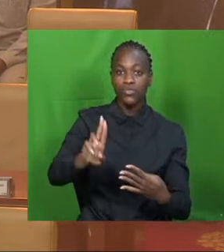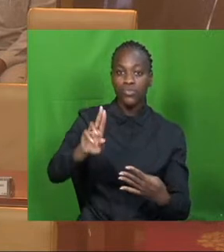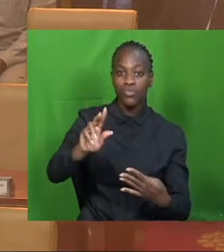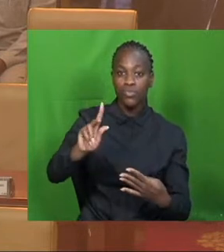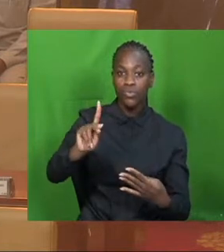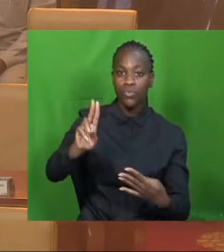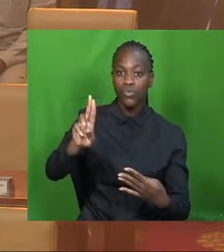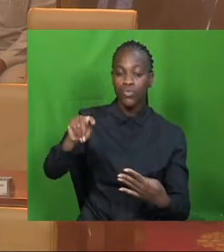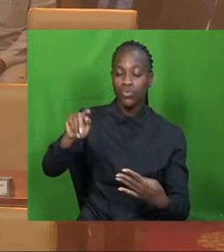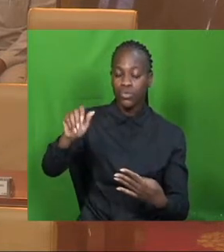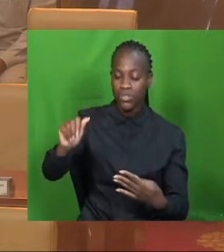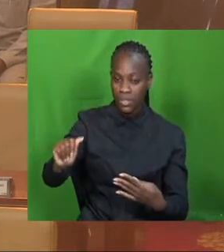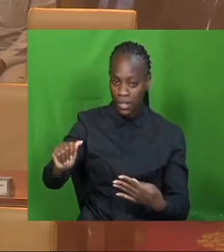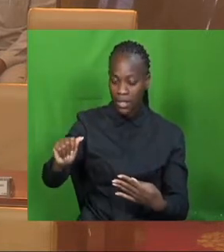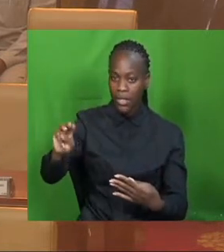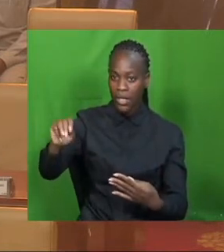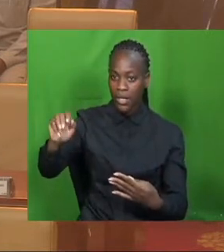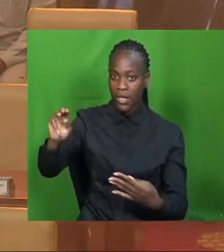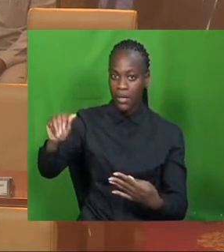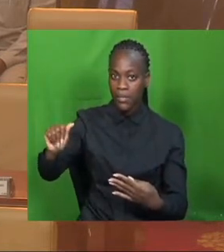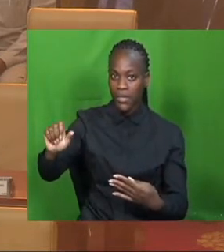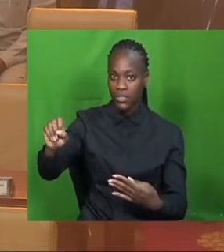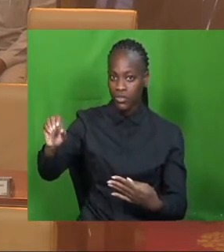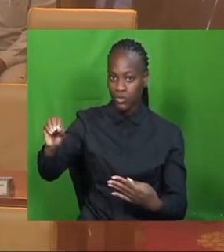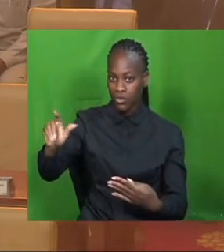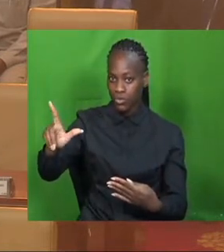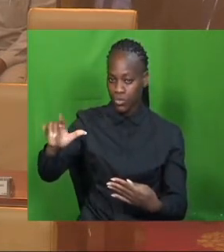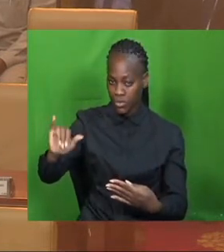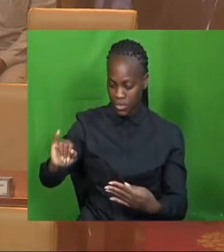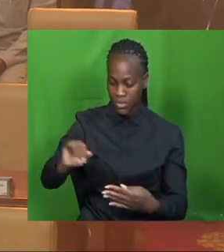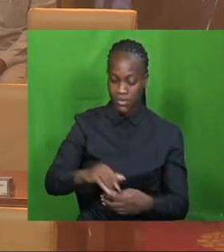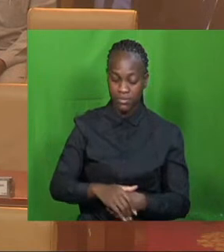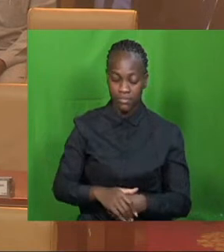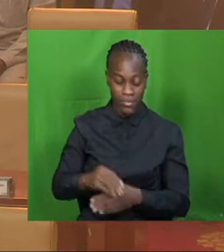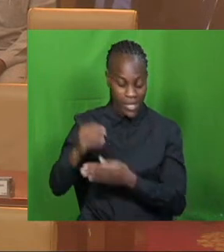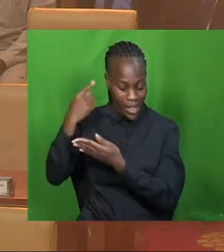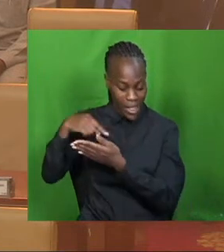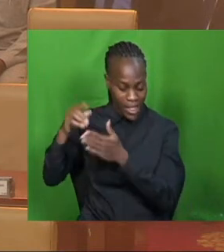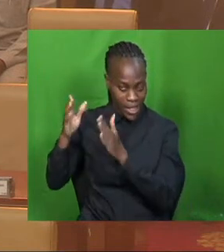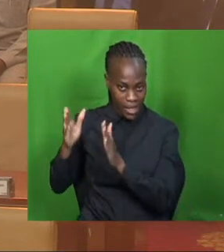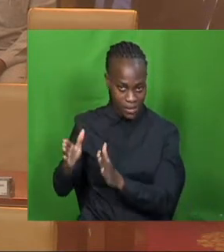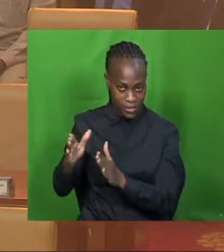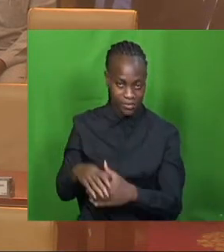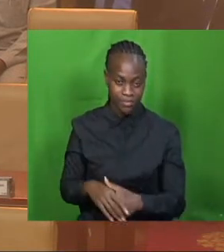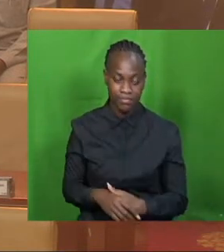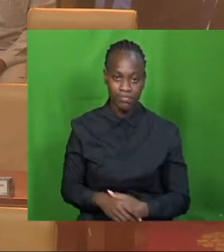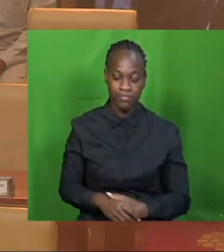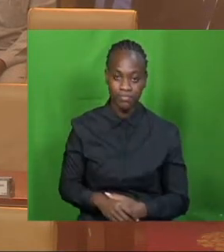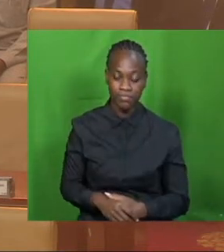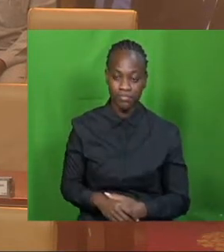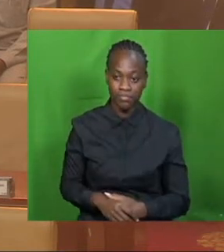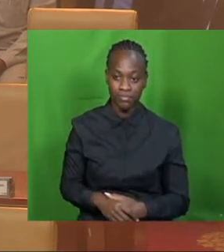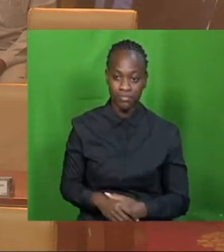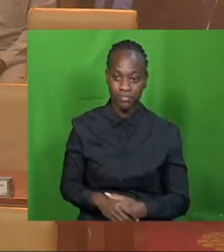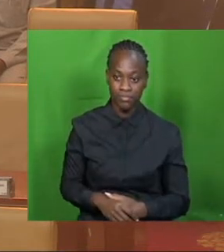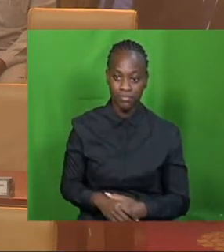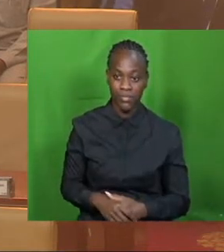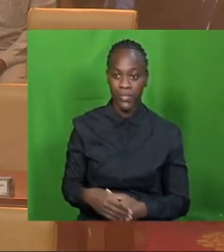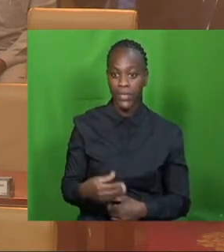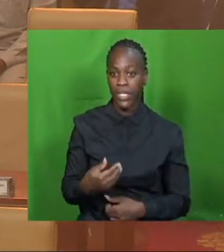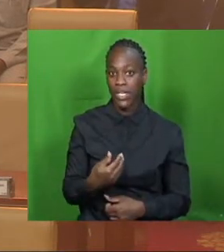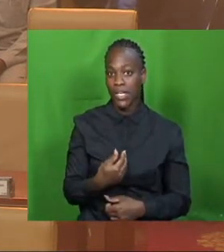to try to share and learn from us some evolving best